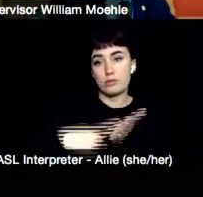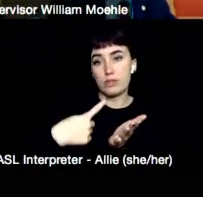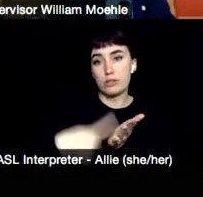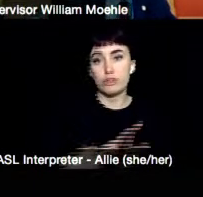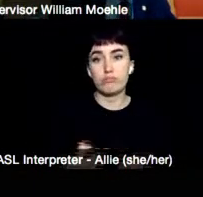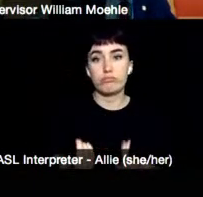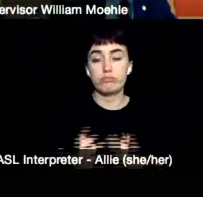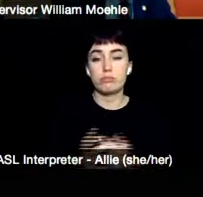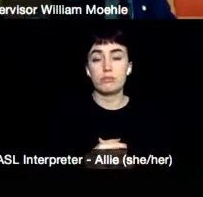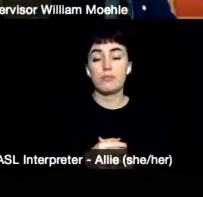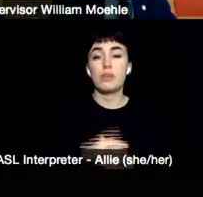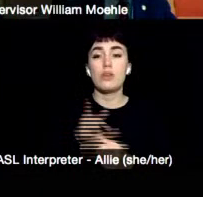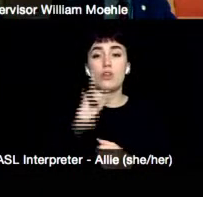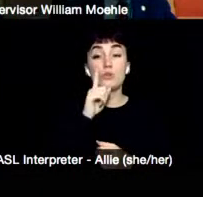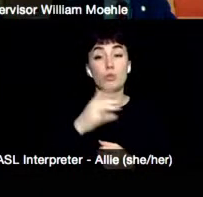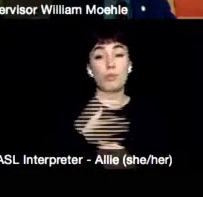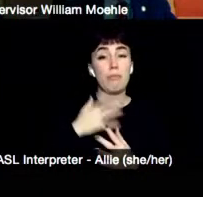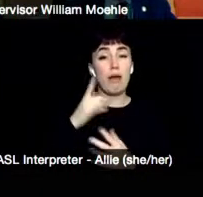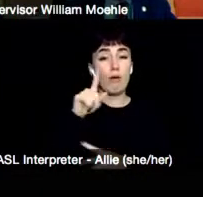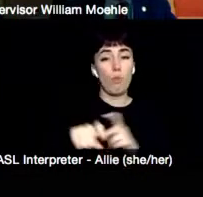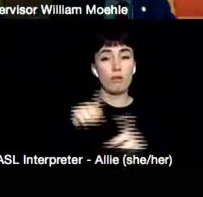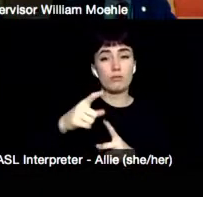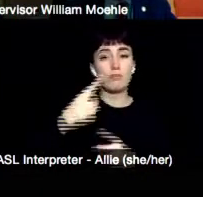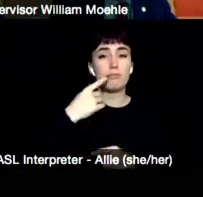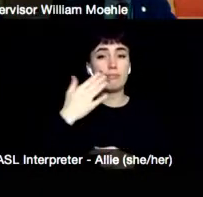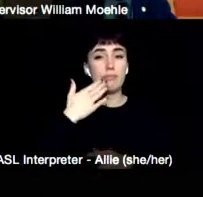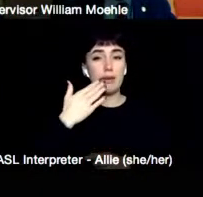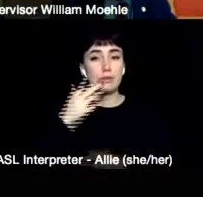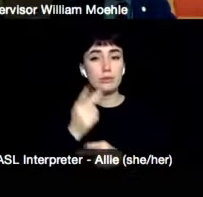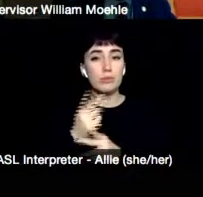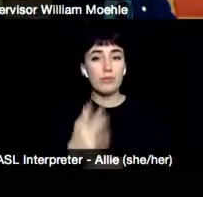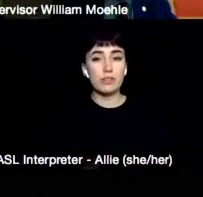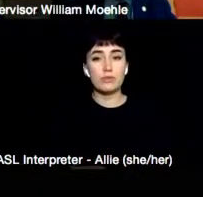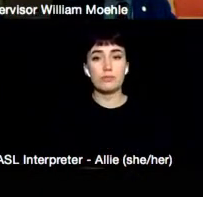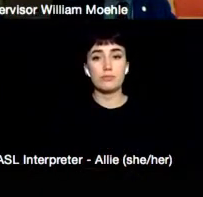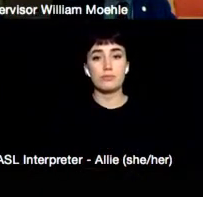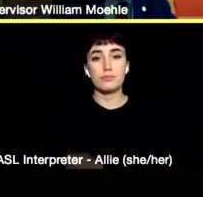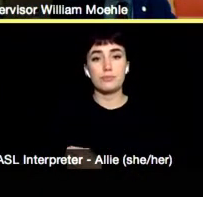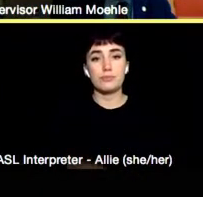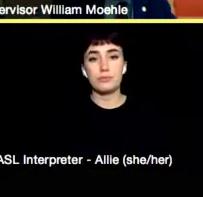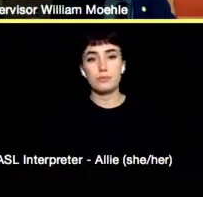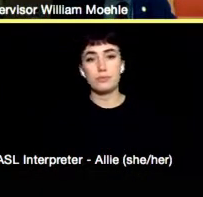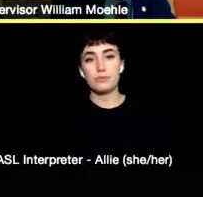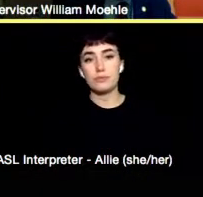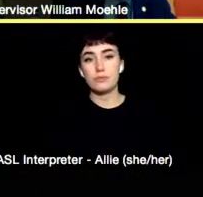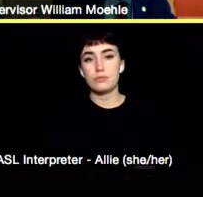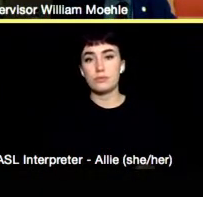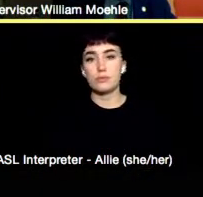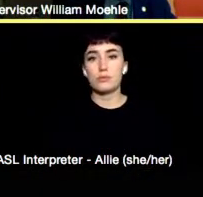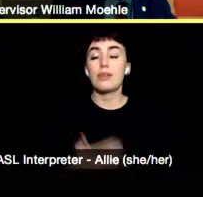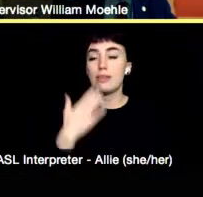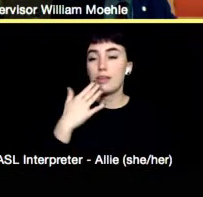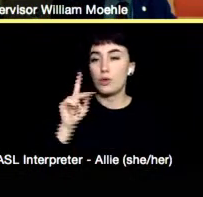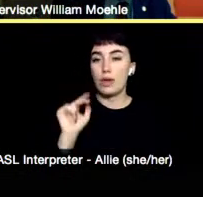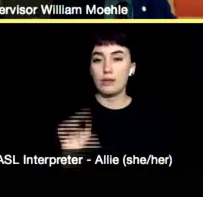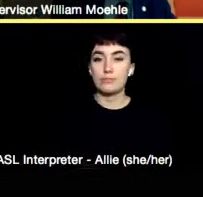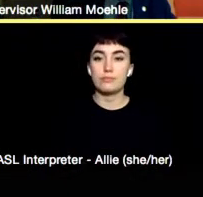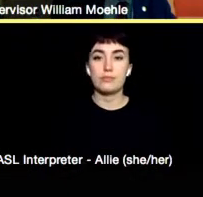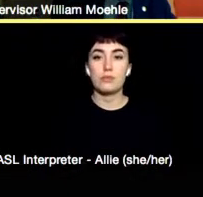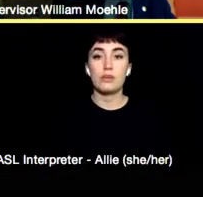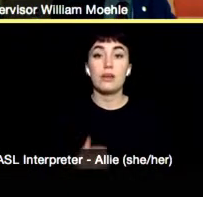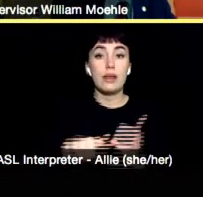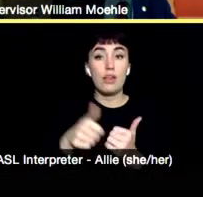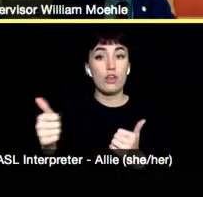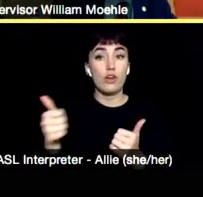So those were my questions. Thank you, Supervisor. Thank you, Ken. Any